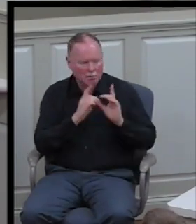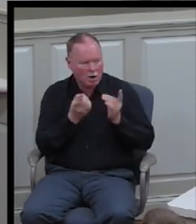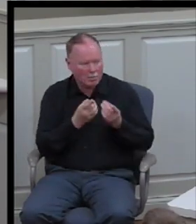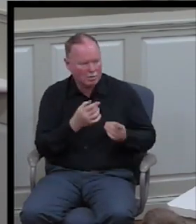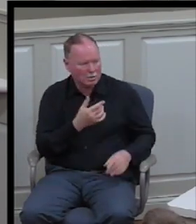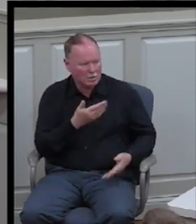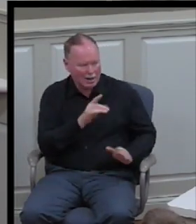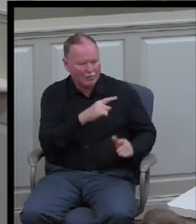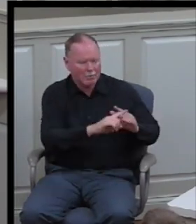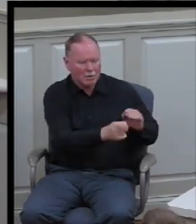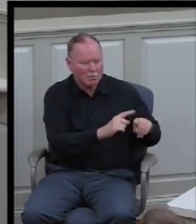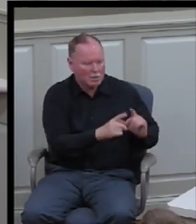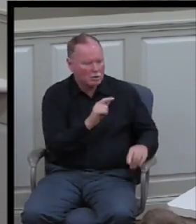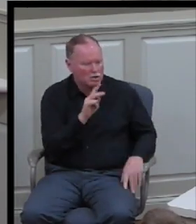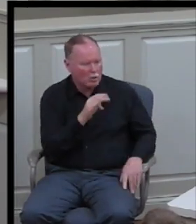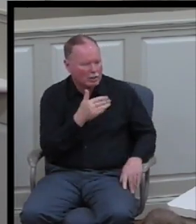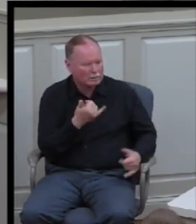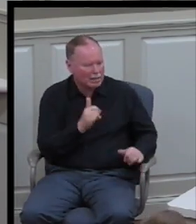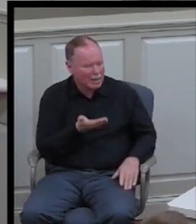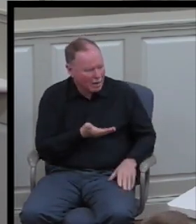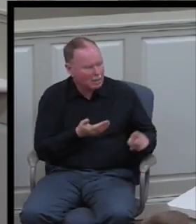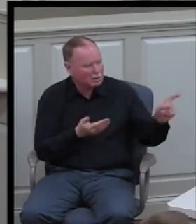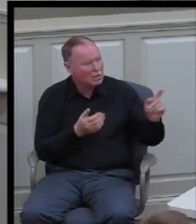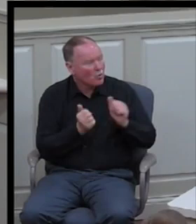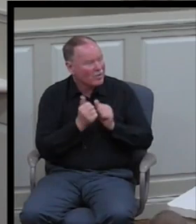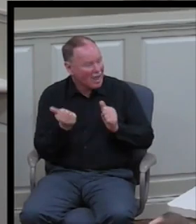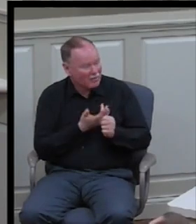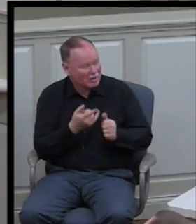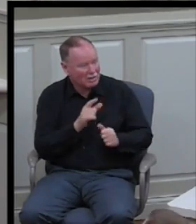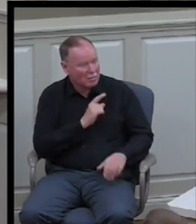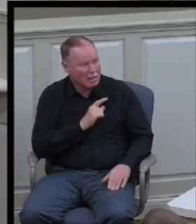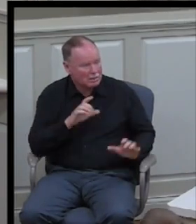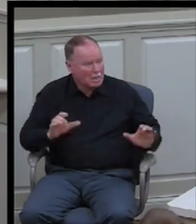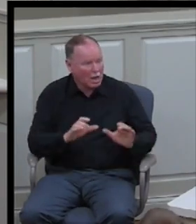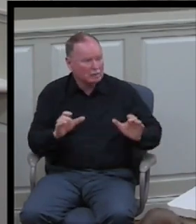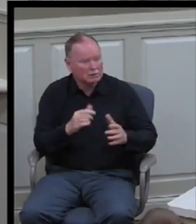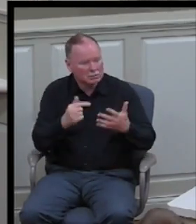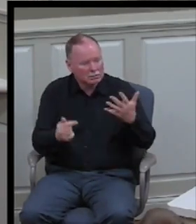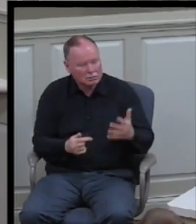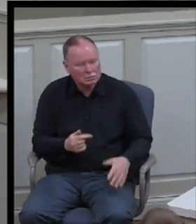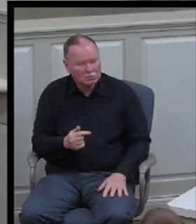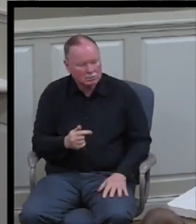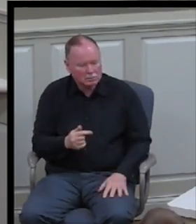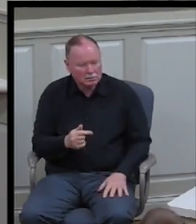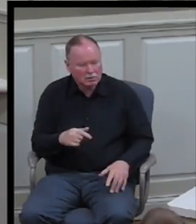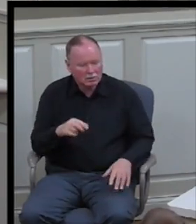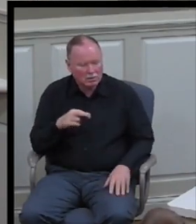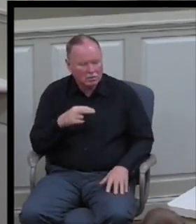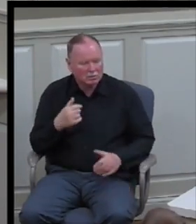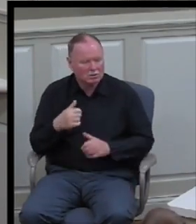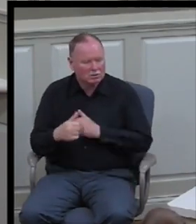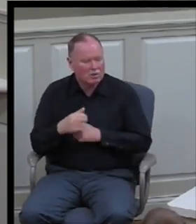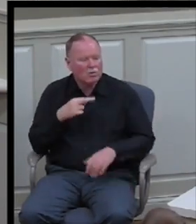away, but Tony's still here. With all those things they do that are kind of risking their lives, we